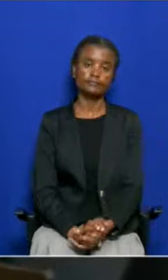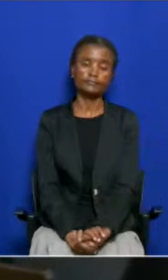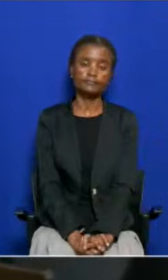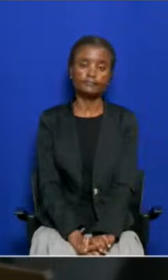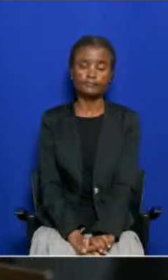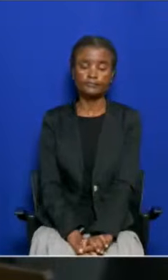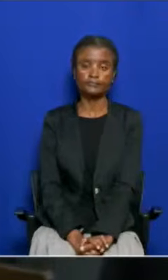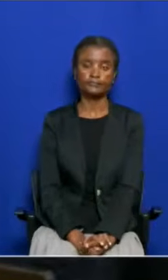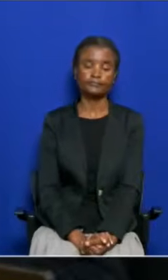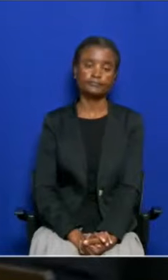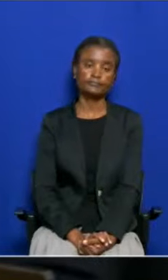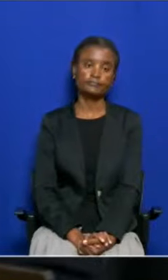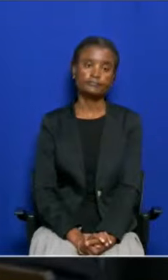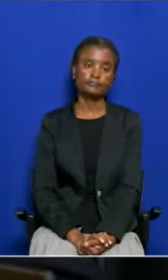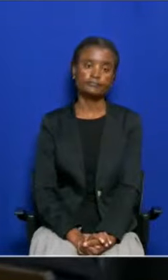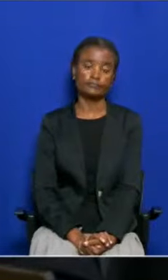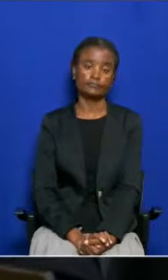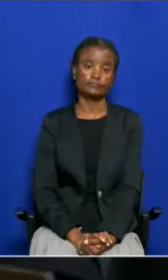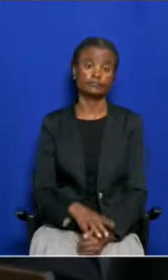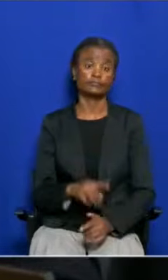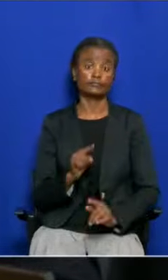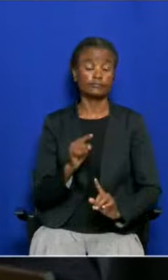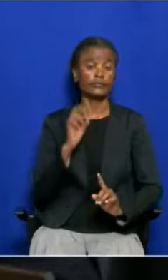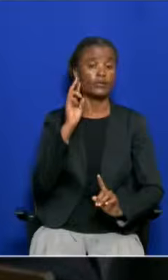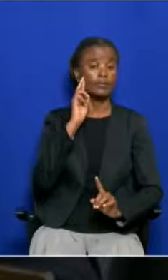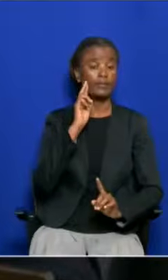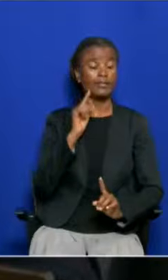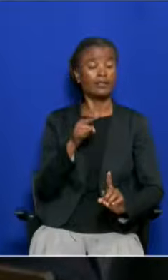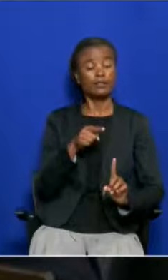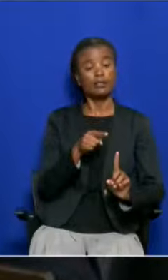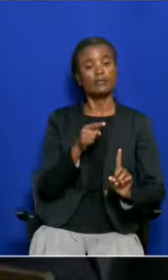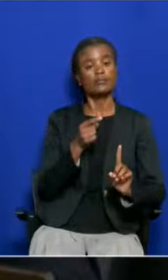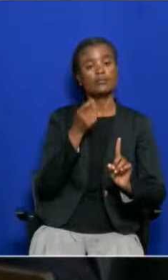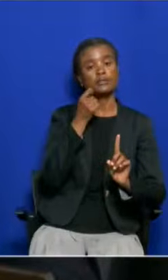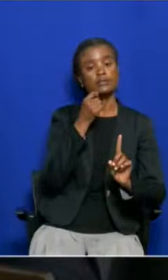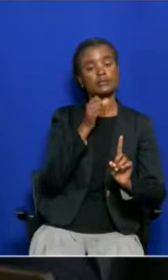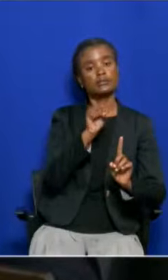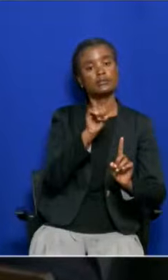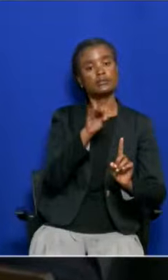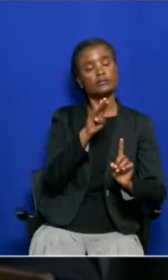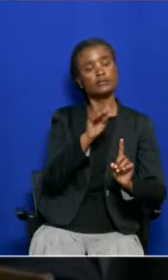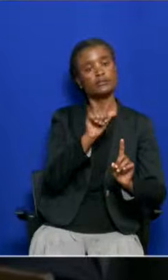that Mr. Sibanyoni, if we go to your chats with Mr. Sibanyoni,